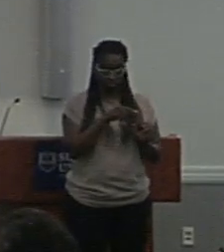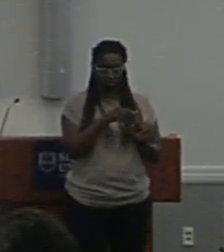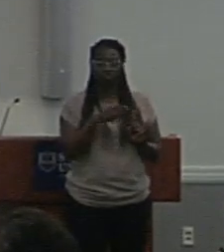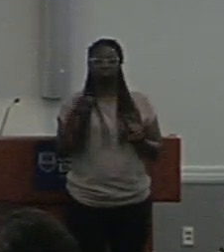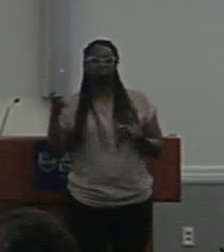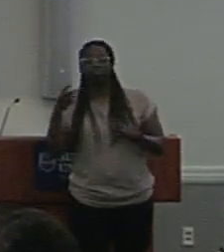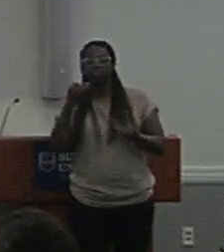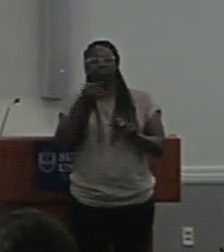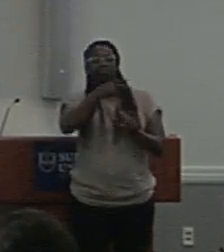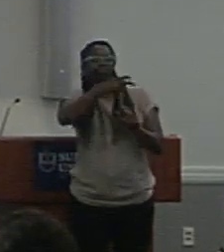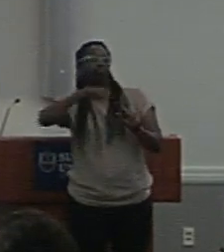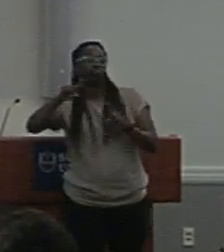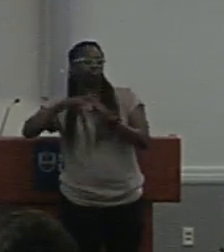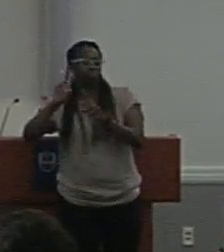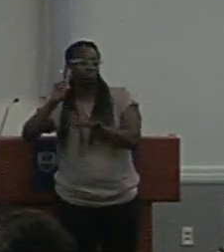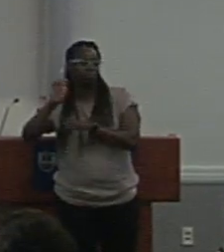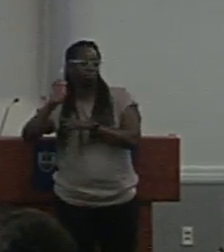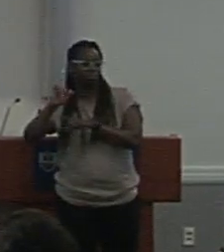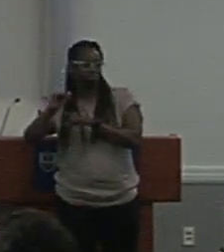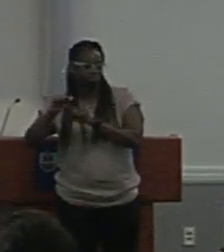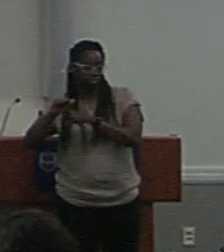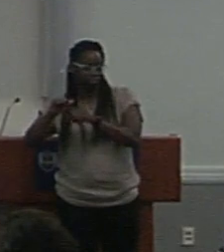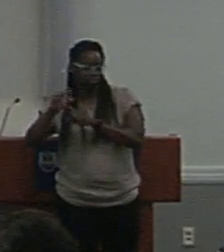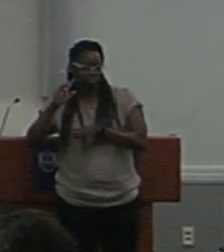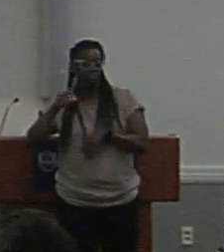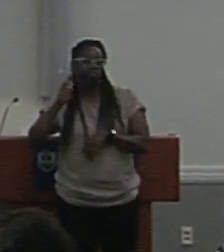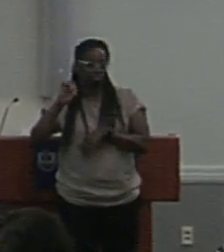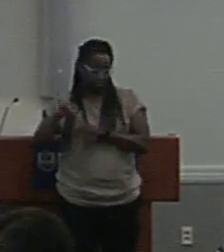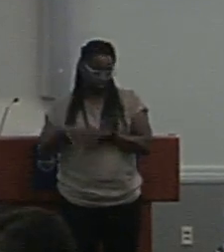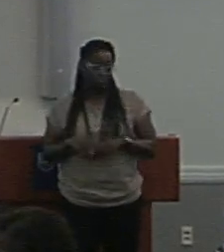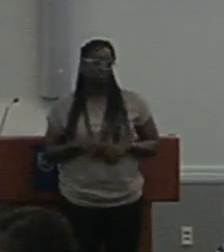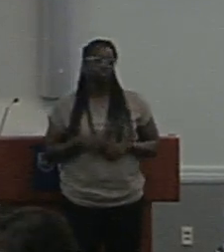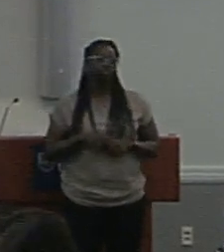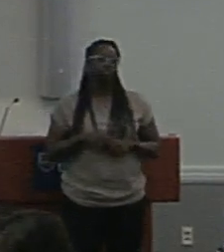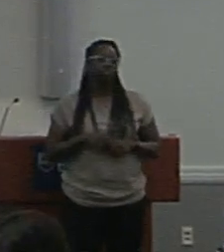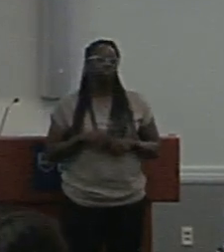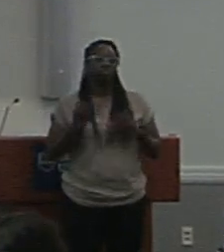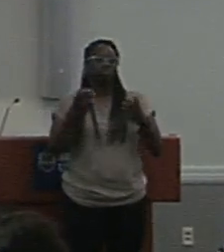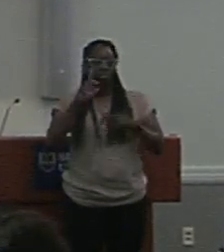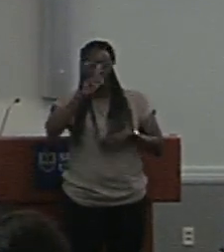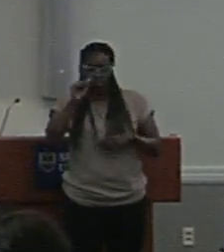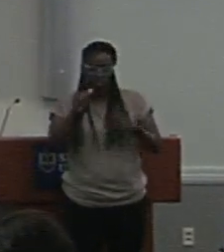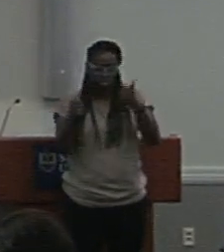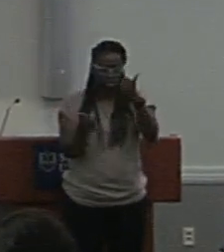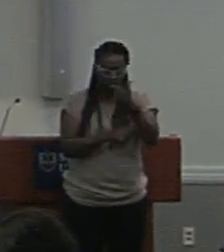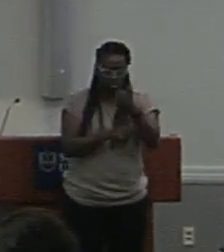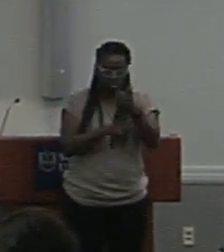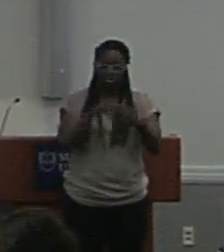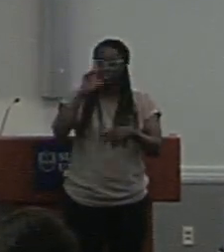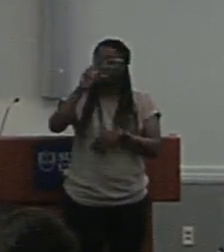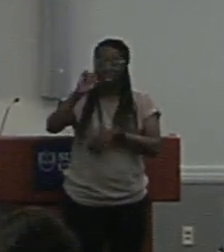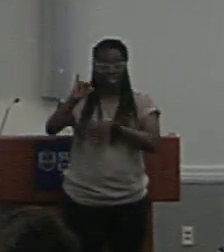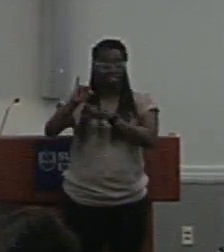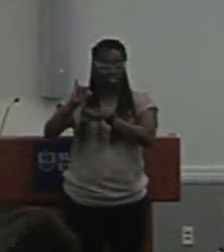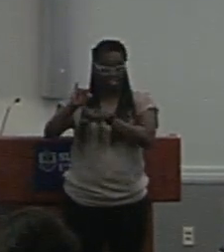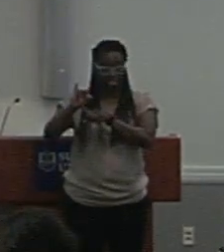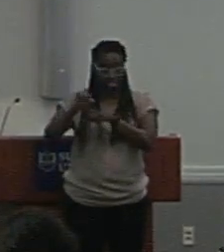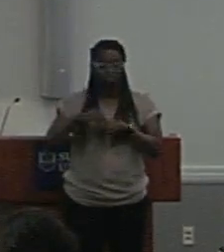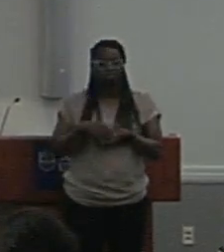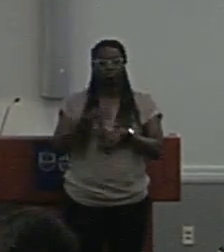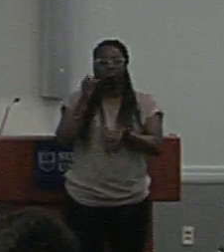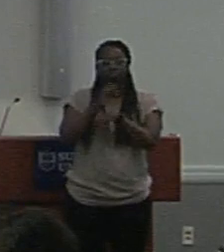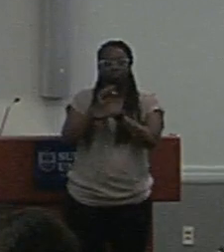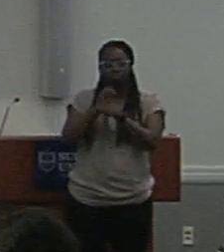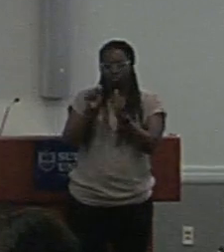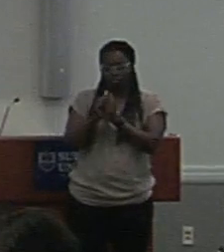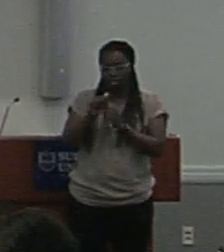really elevates disability to a piece of equity and inclusion. So we work closely with An, who works on policy. So just,